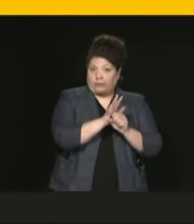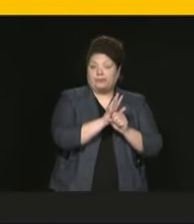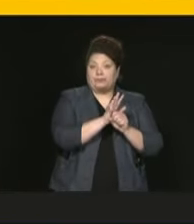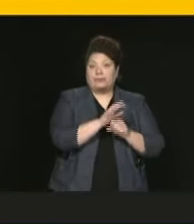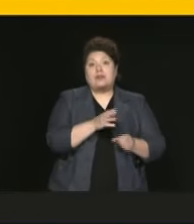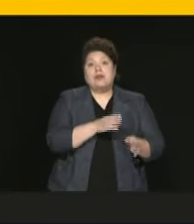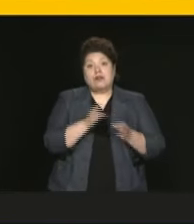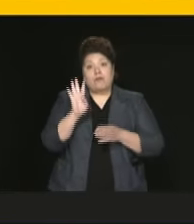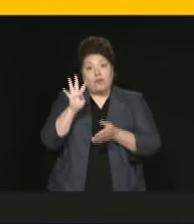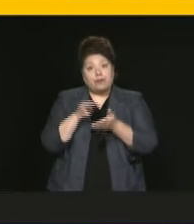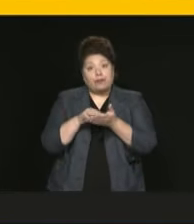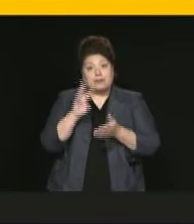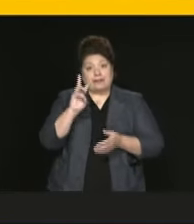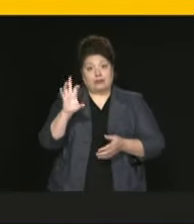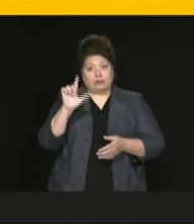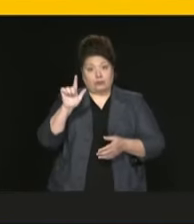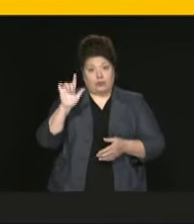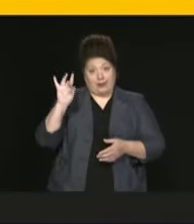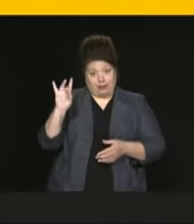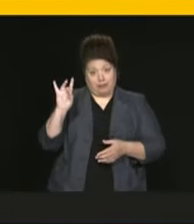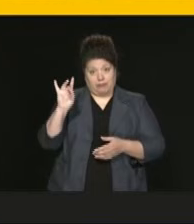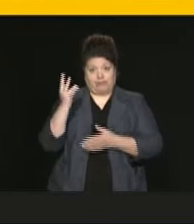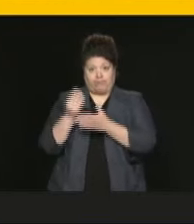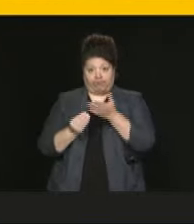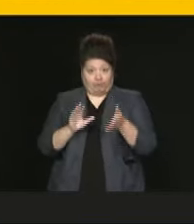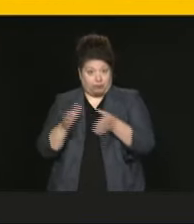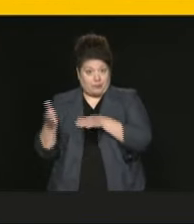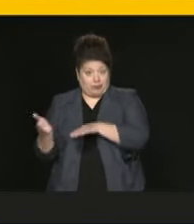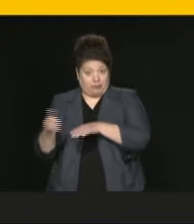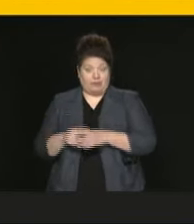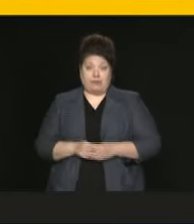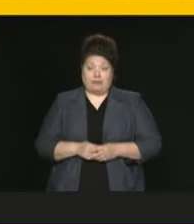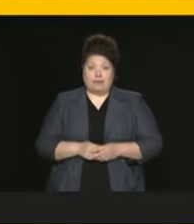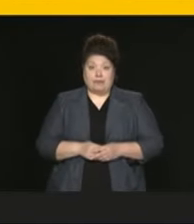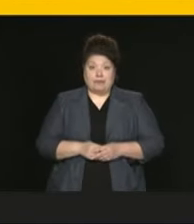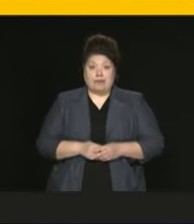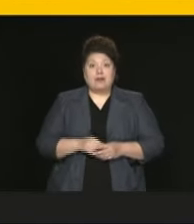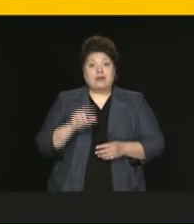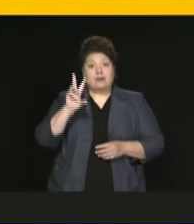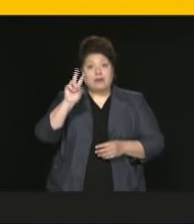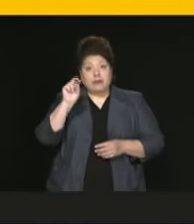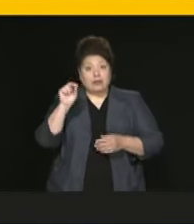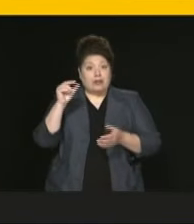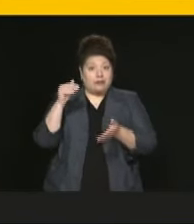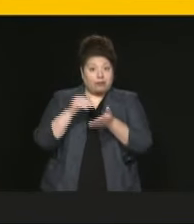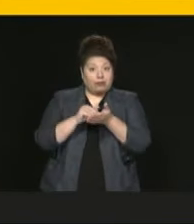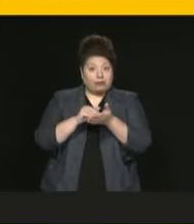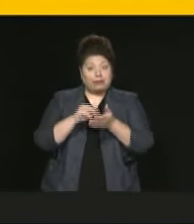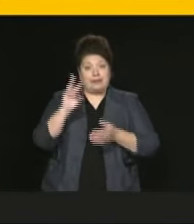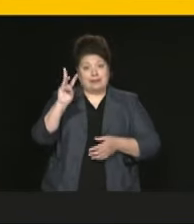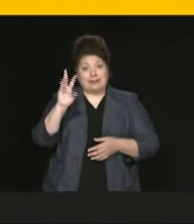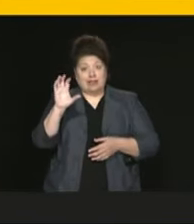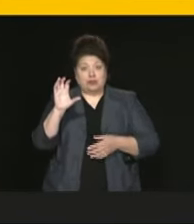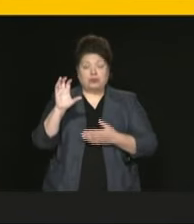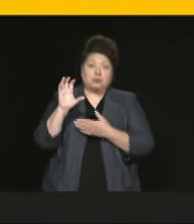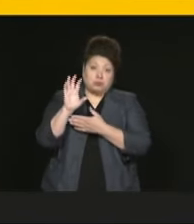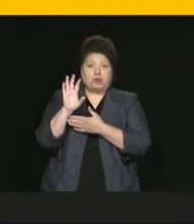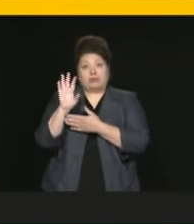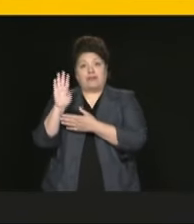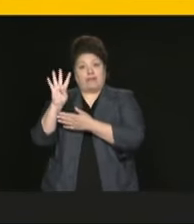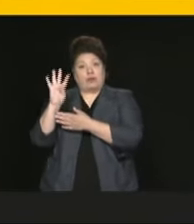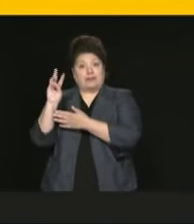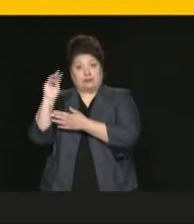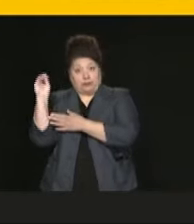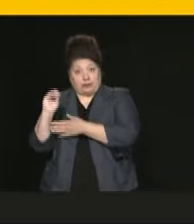4,628 deaths. And 30,600 or 46% have now recovered.